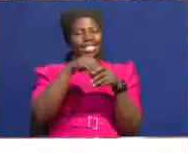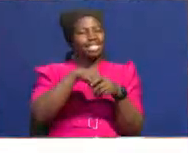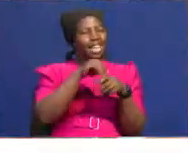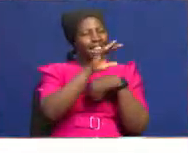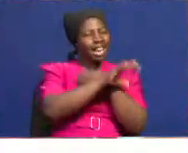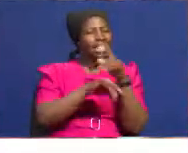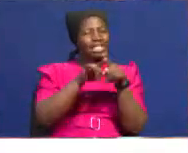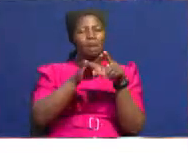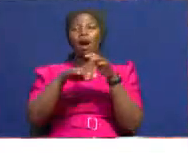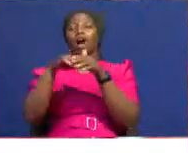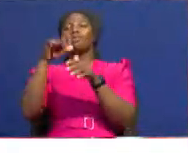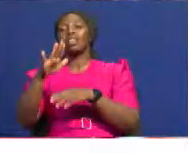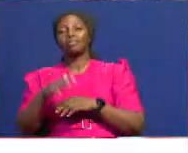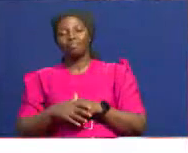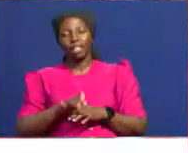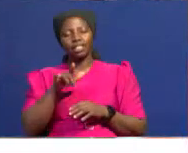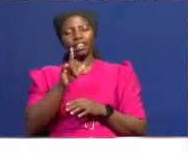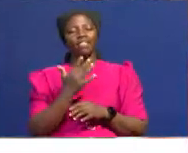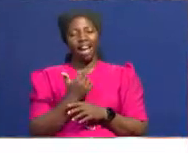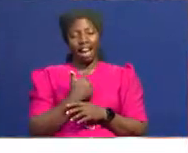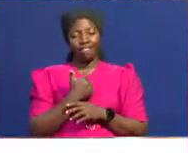had many friends